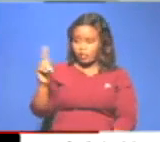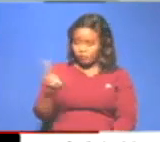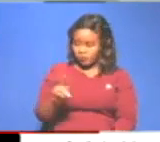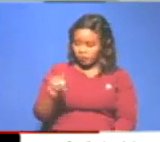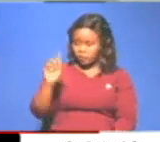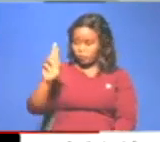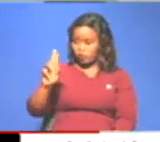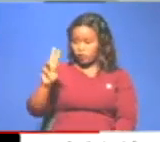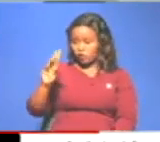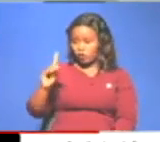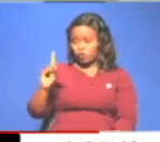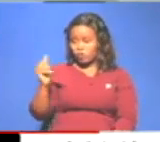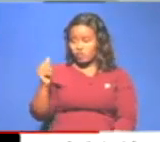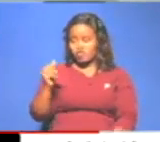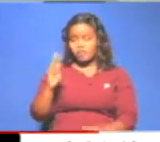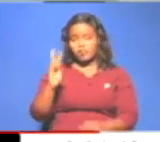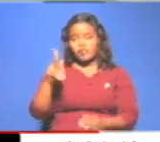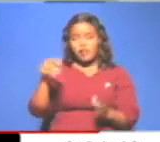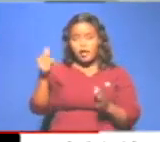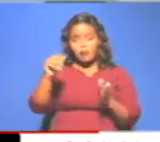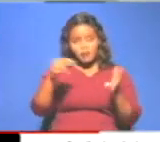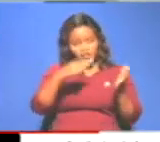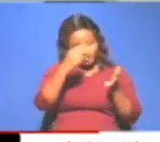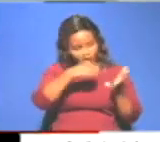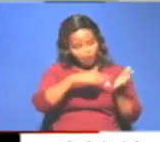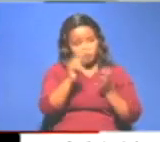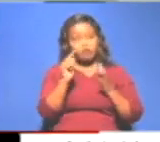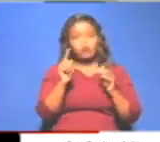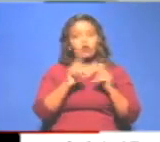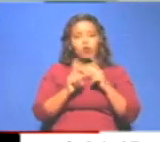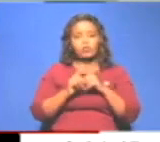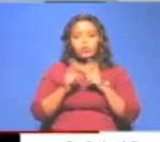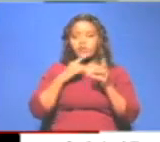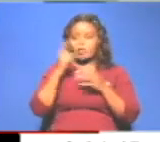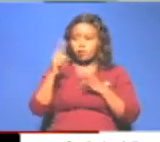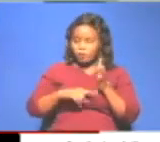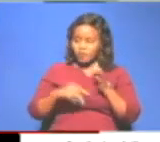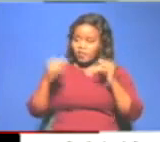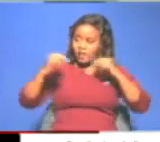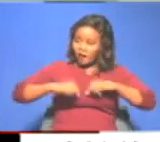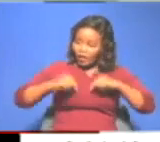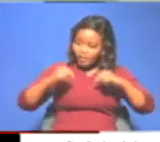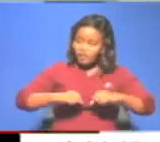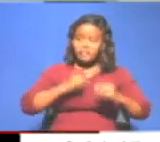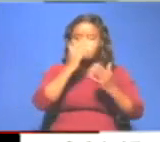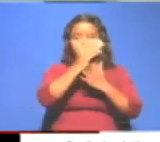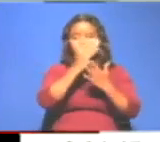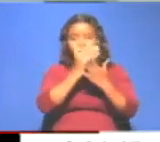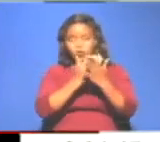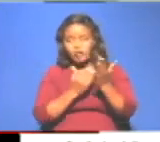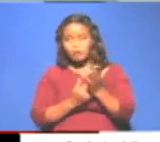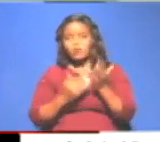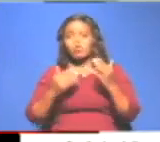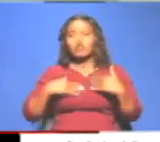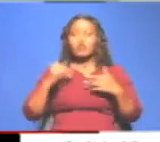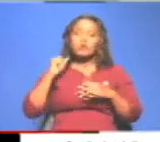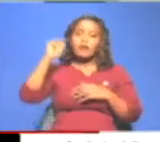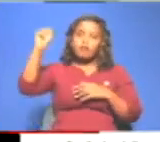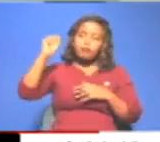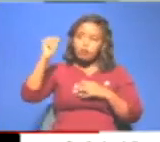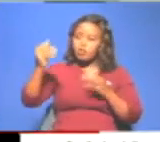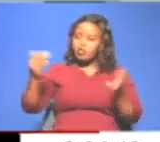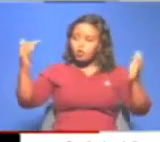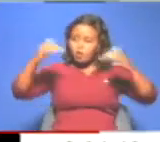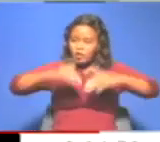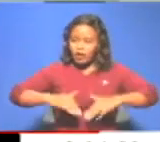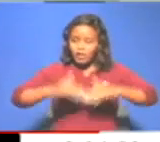MPs approved the new alliance unveiled on Sunday and agreed on a program of joint political rallies across the country ahead of